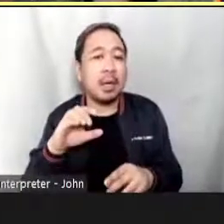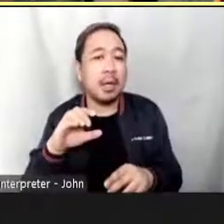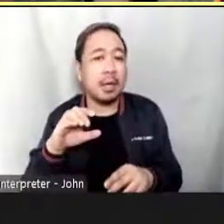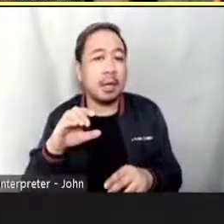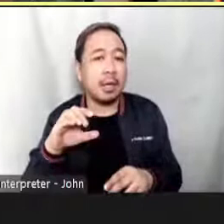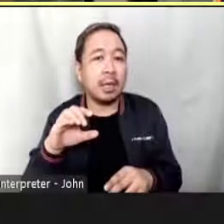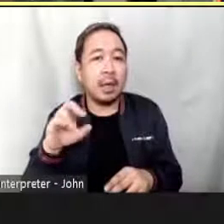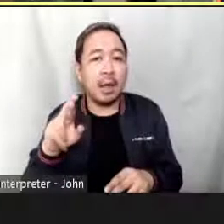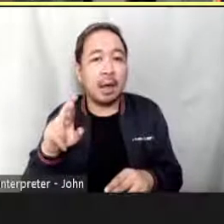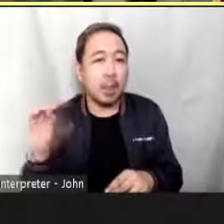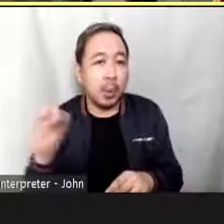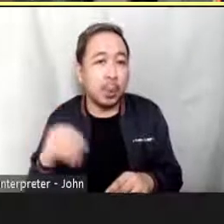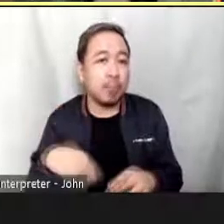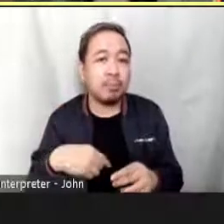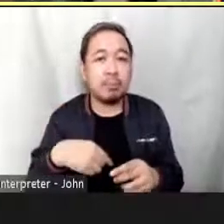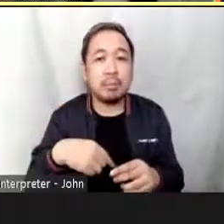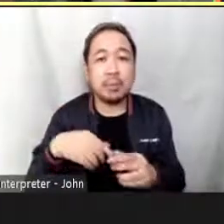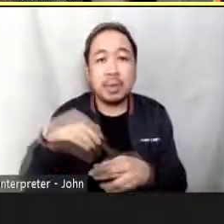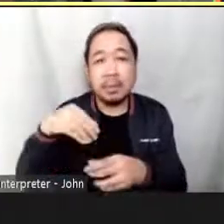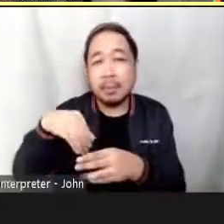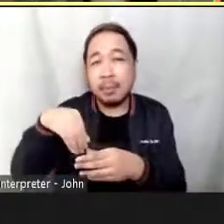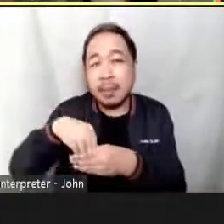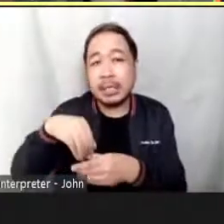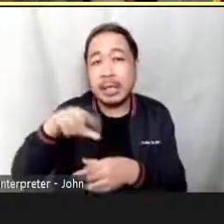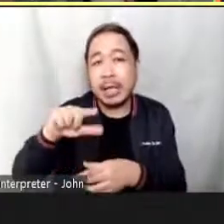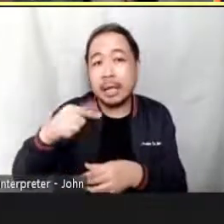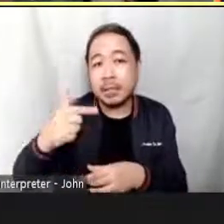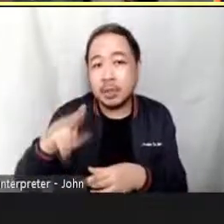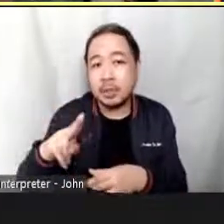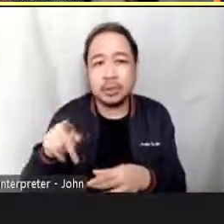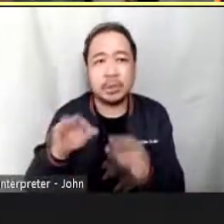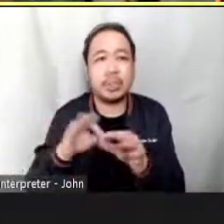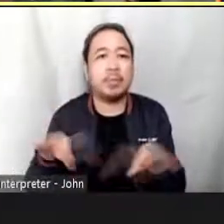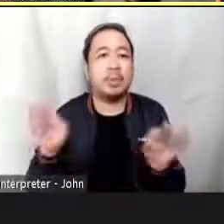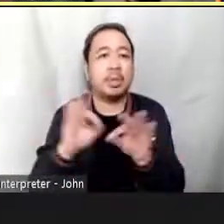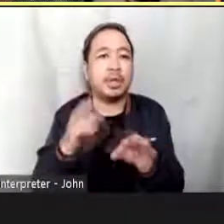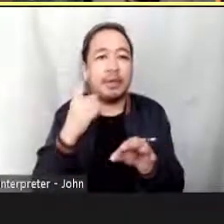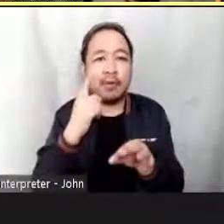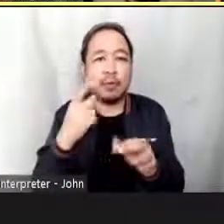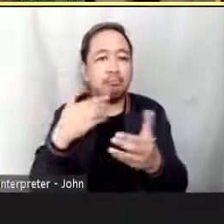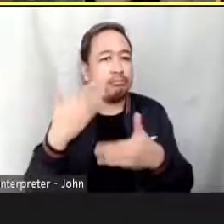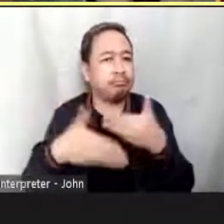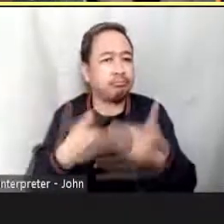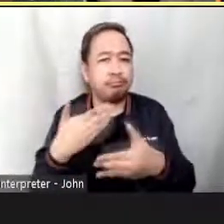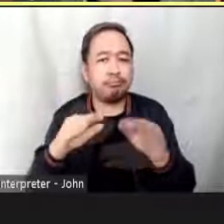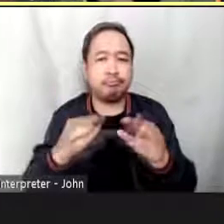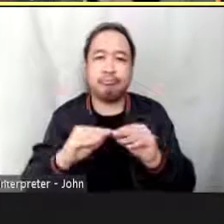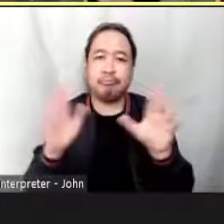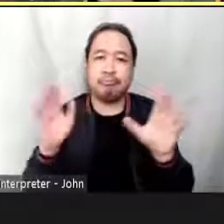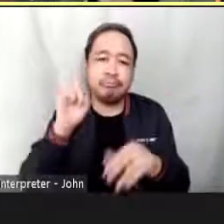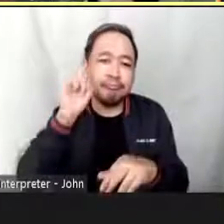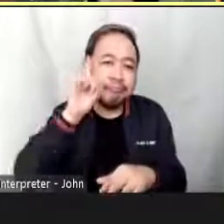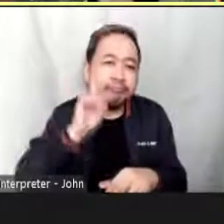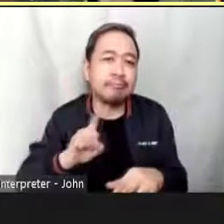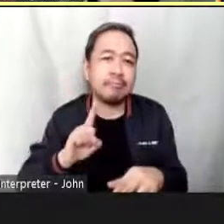documents from their offices will be efficient, organized, and systematic, thereby avoiding delays.